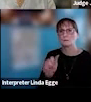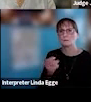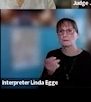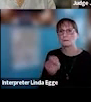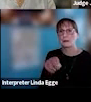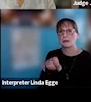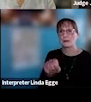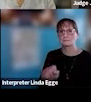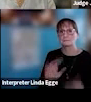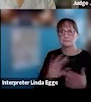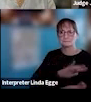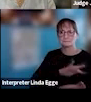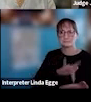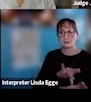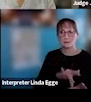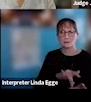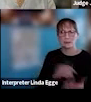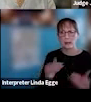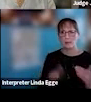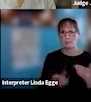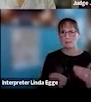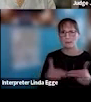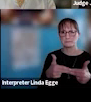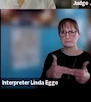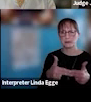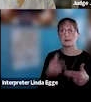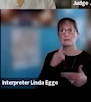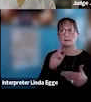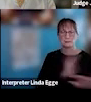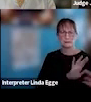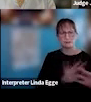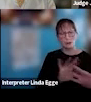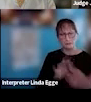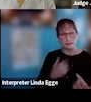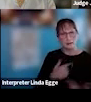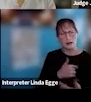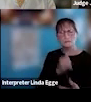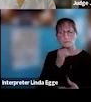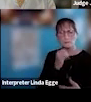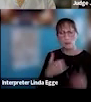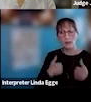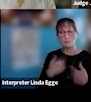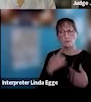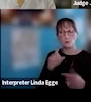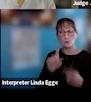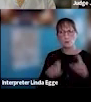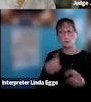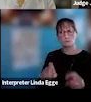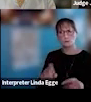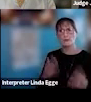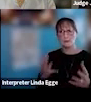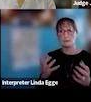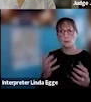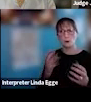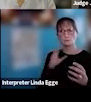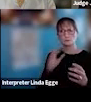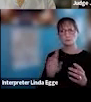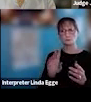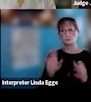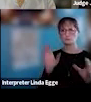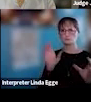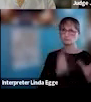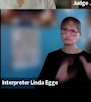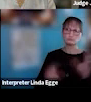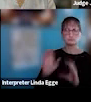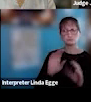this slide. So feel free to reach out to us if you had questions that weren't answered that you would really like to explore, either with the